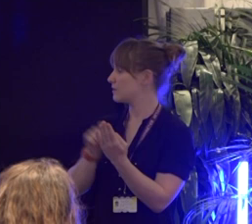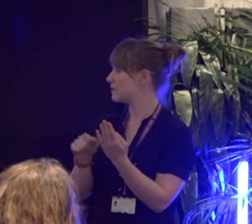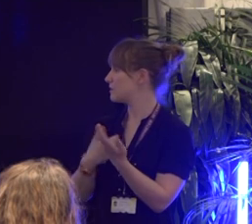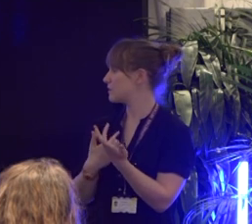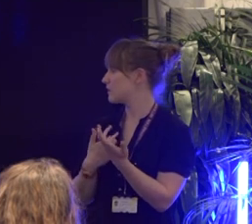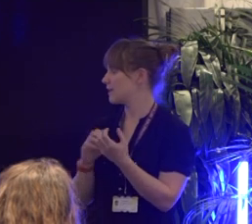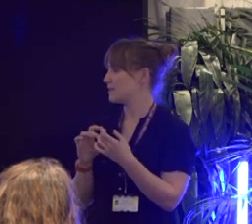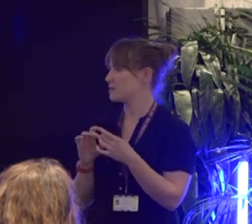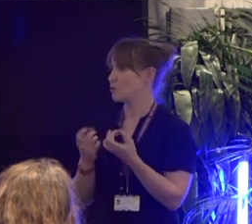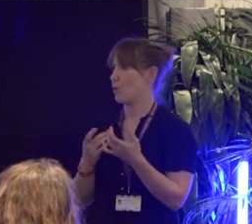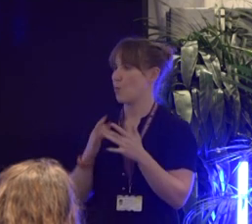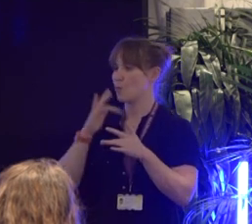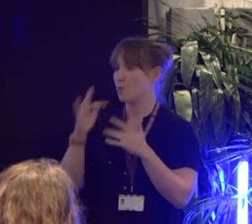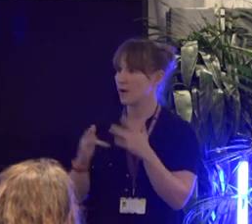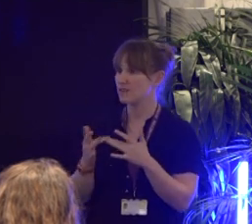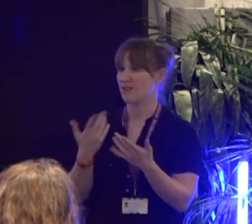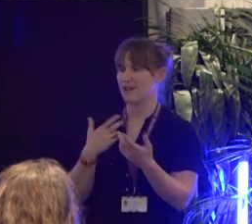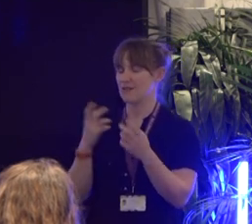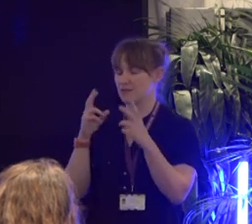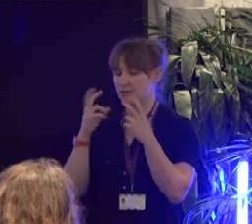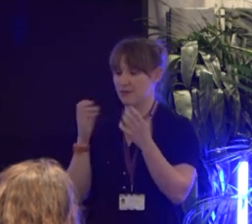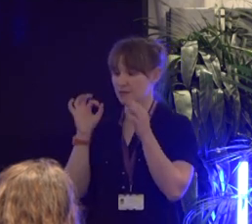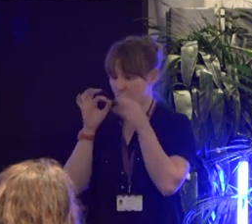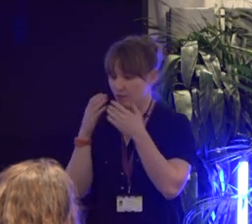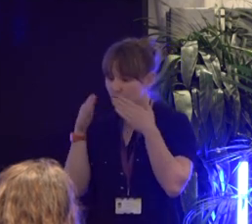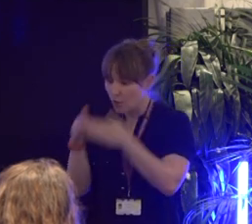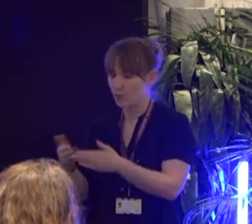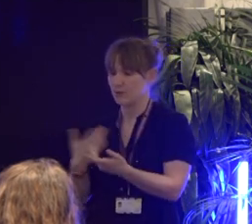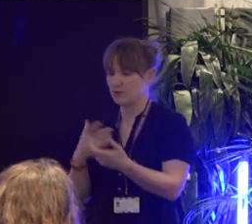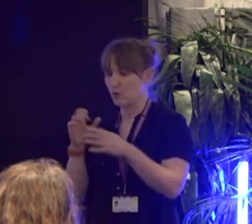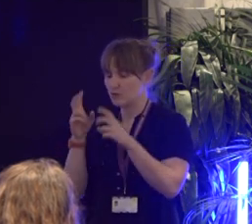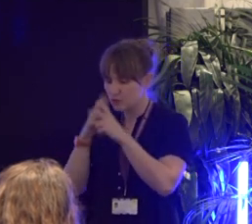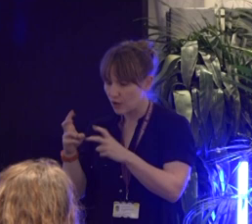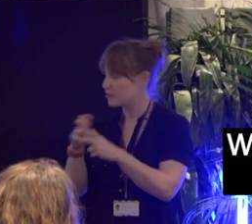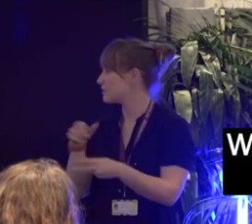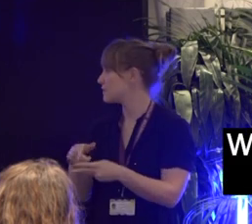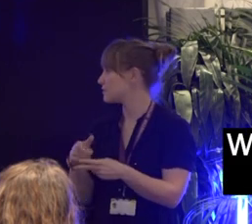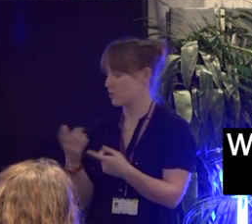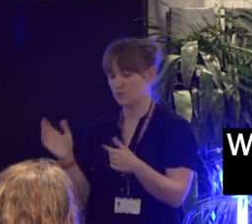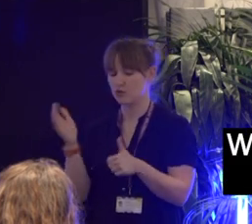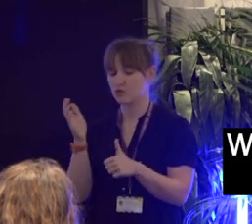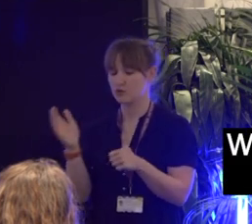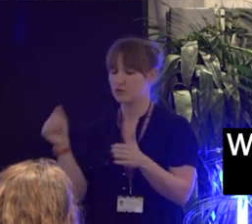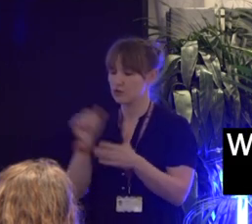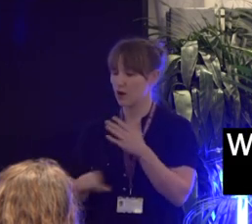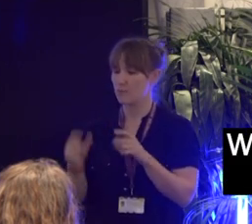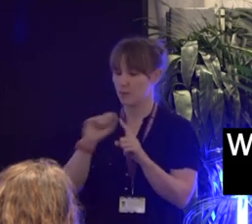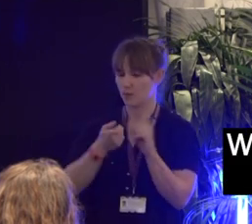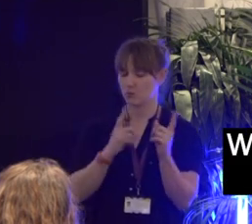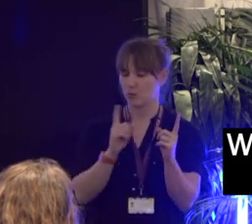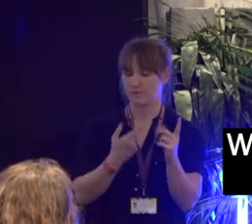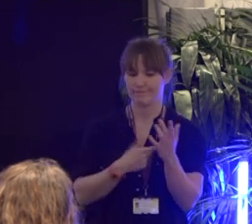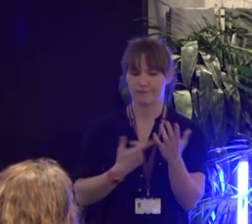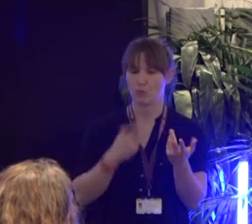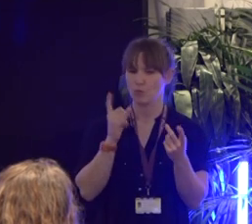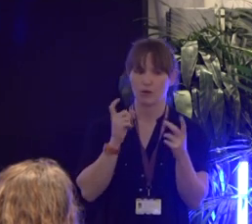we're obsessed with search. So our start point for making content is, what are people looking for? And we can hold a mirror up to the audiences and